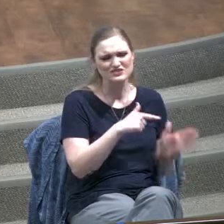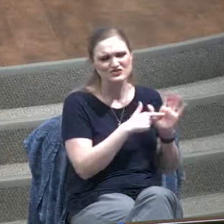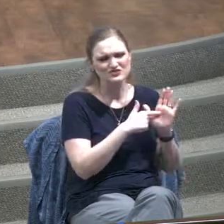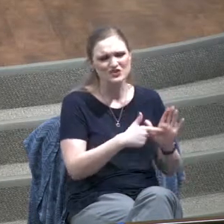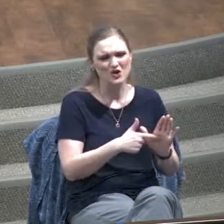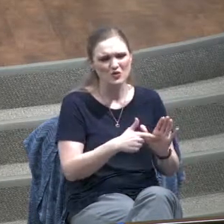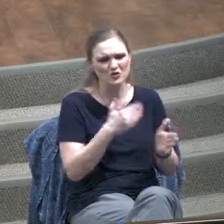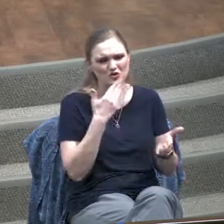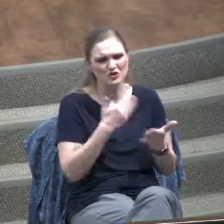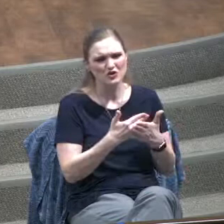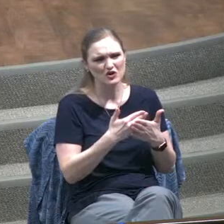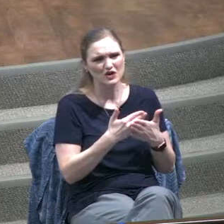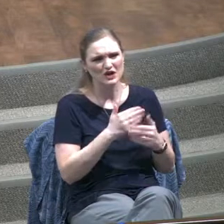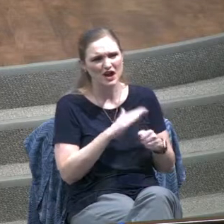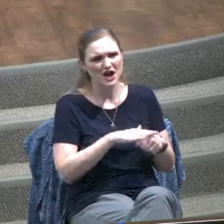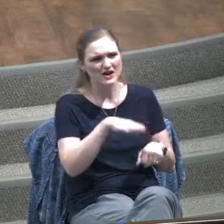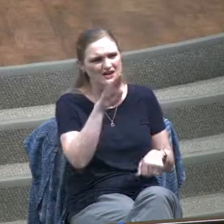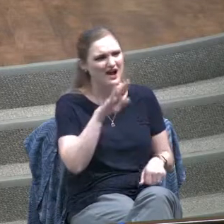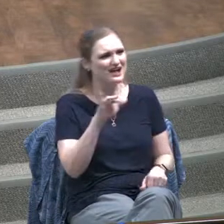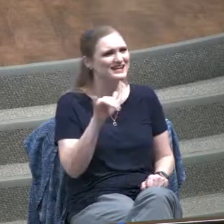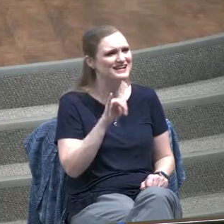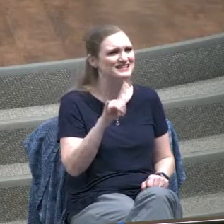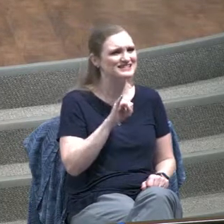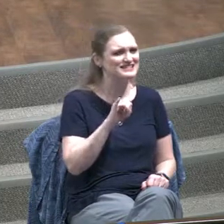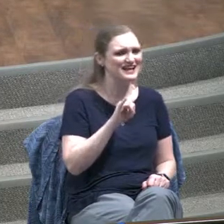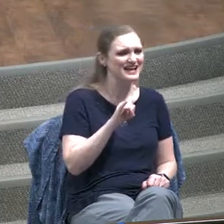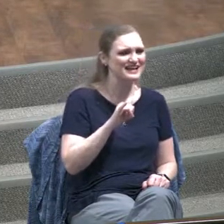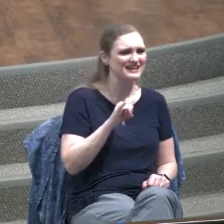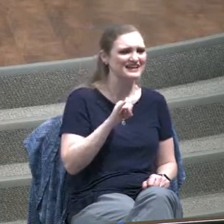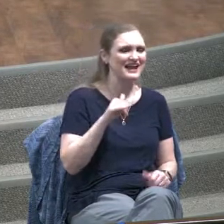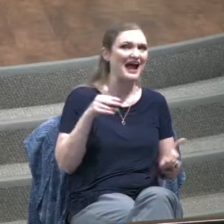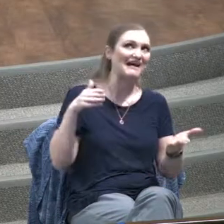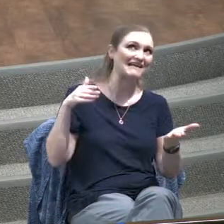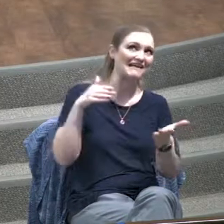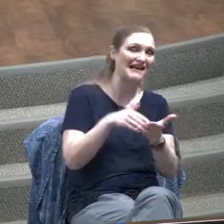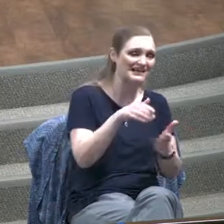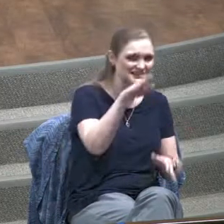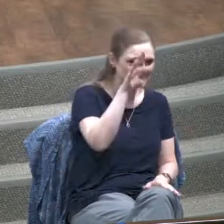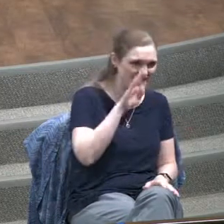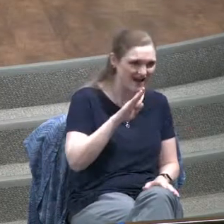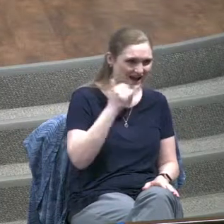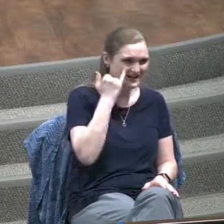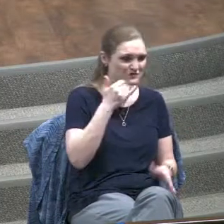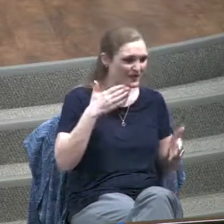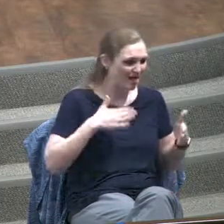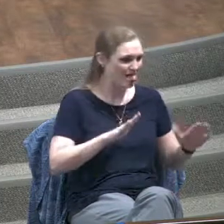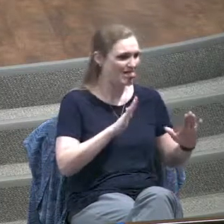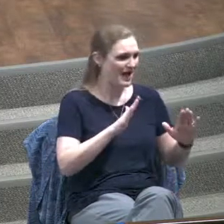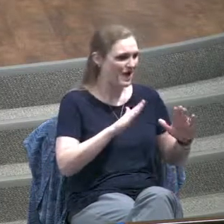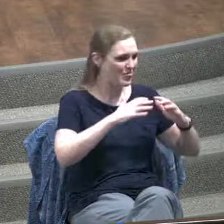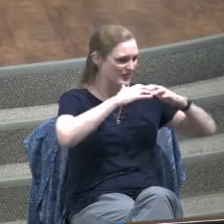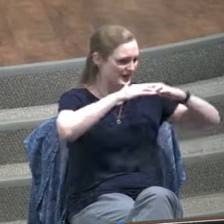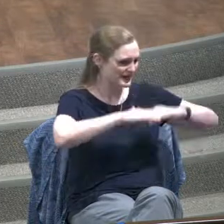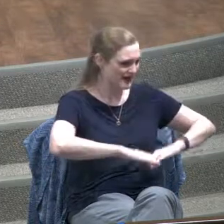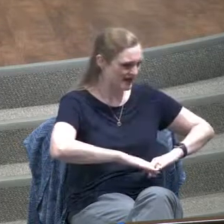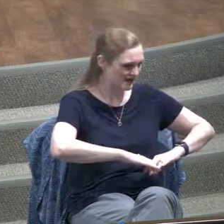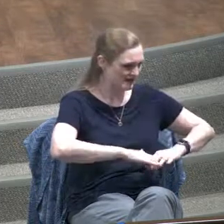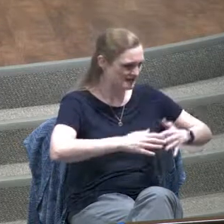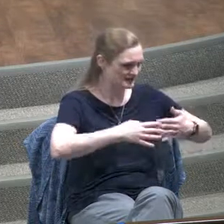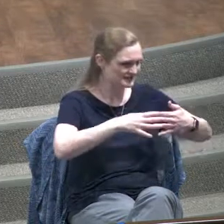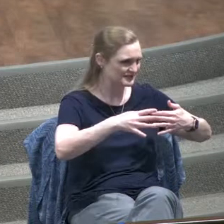it. This is an insult to God that we have allowed the gates of the city to be torn